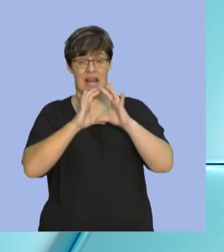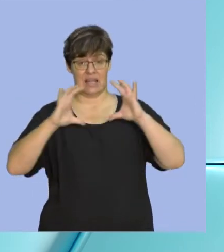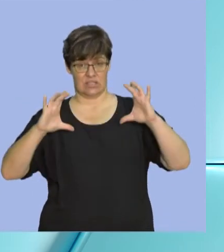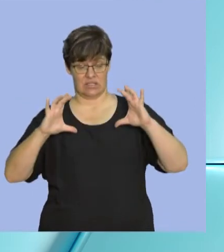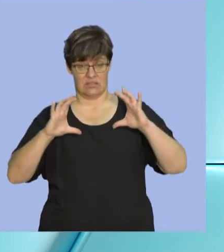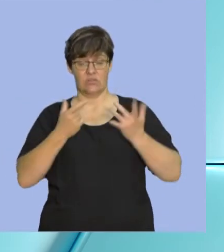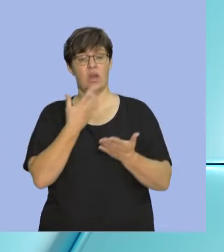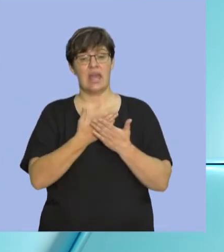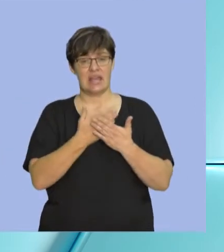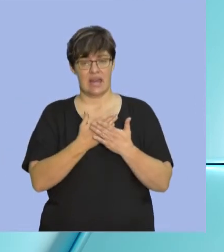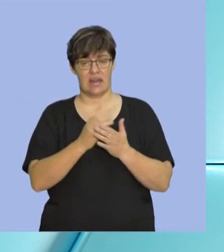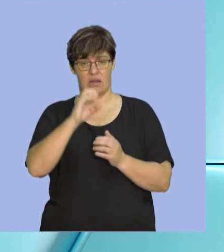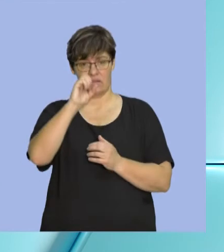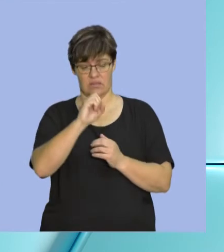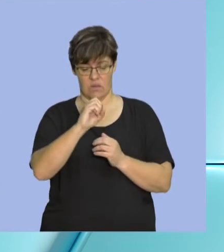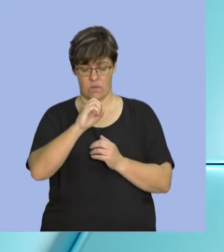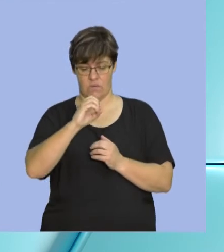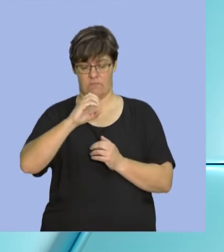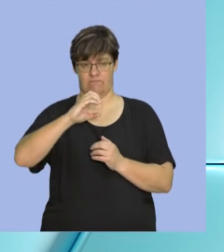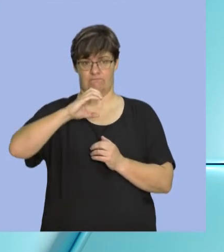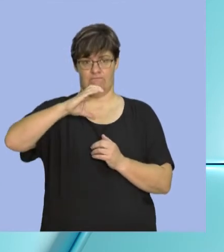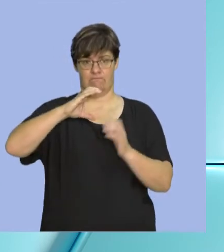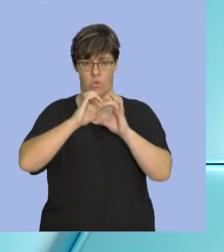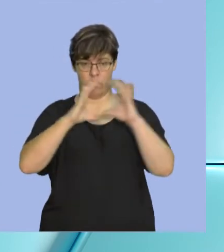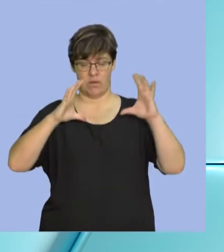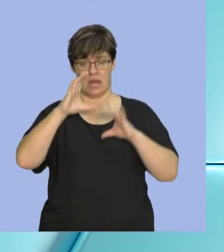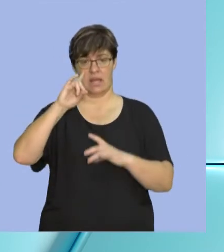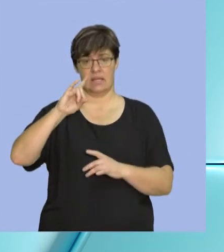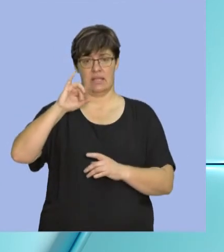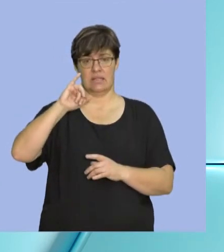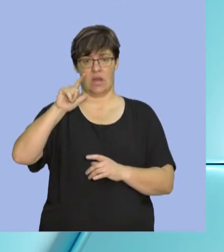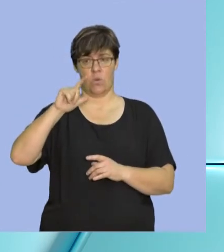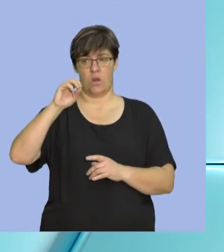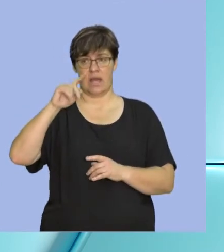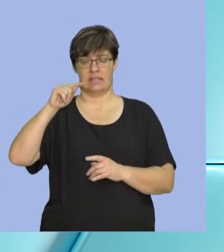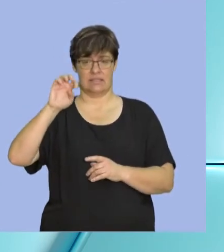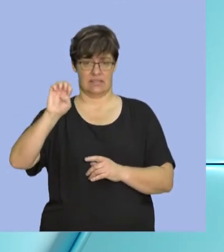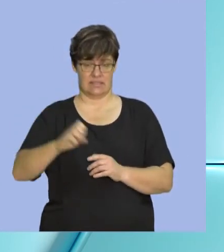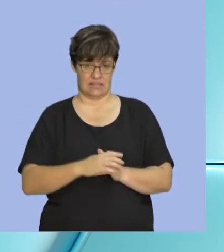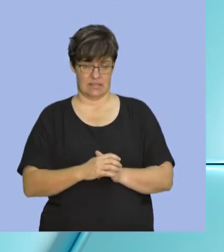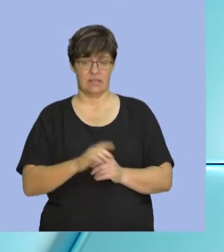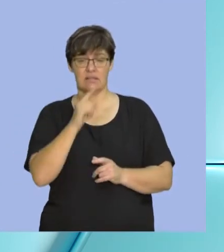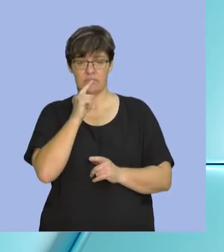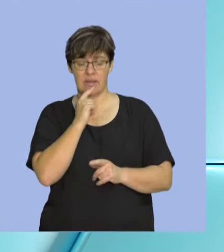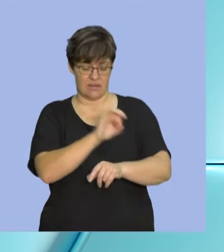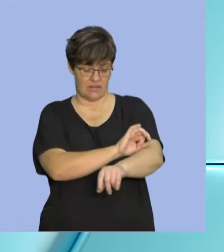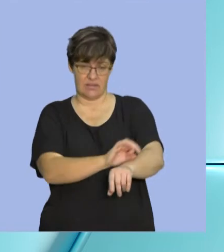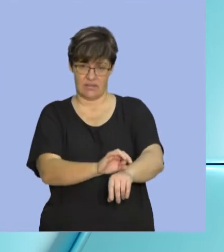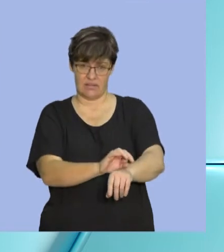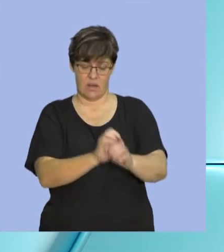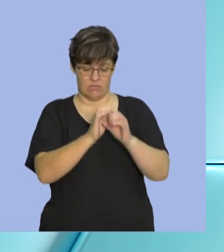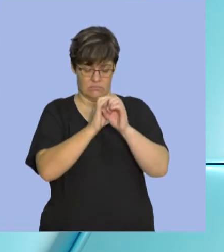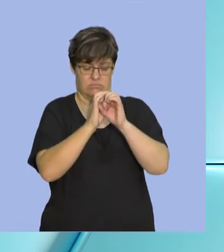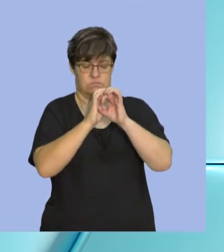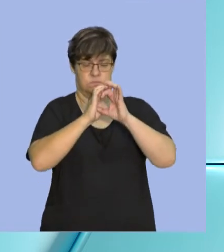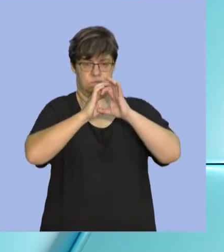of the vessels to dilate. Now, vasodilation refers to how vessels increase their